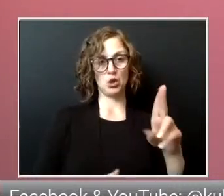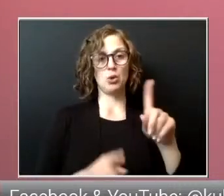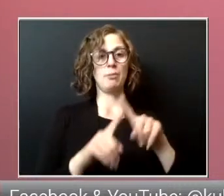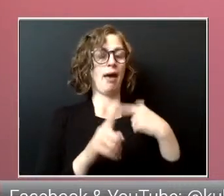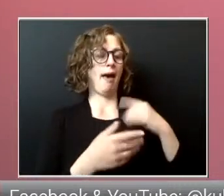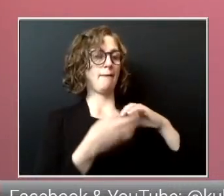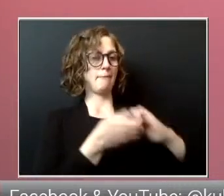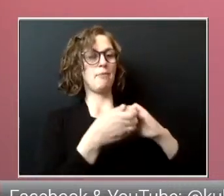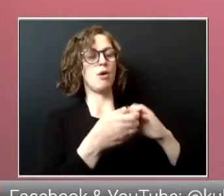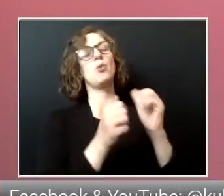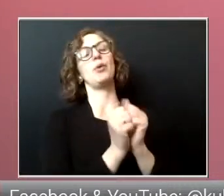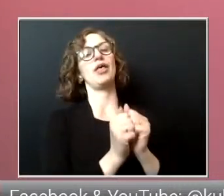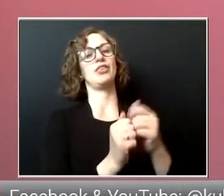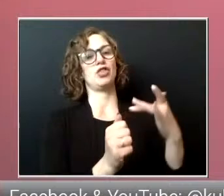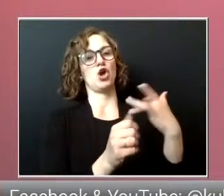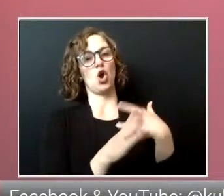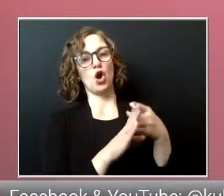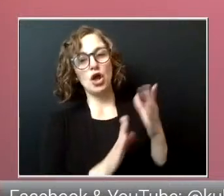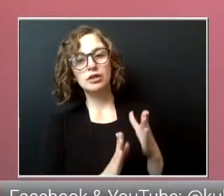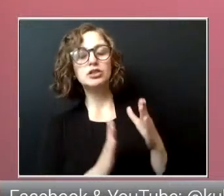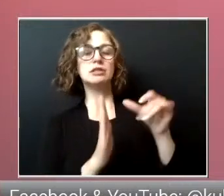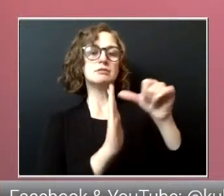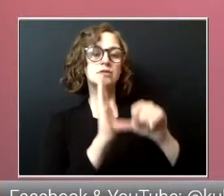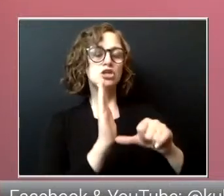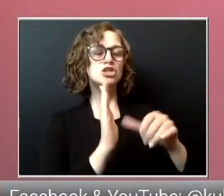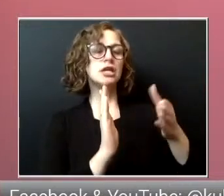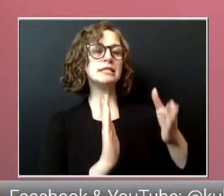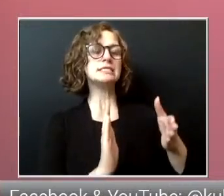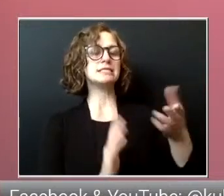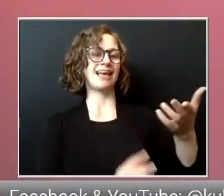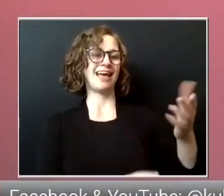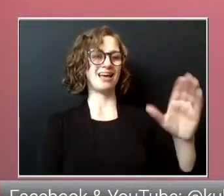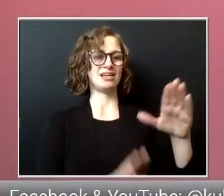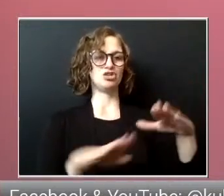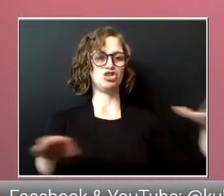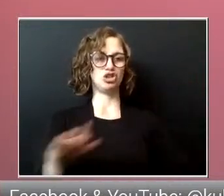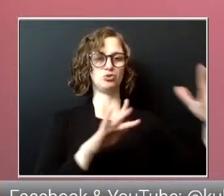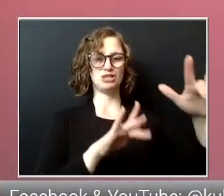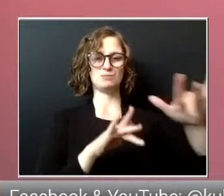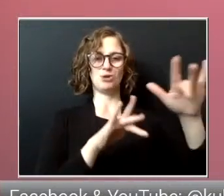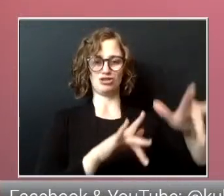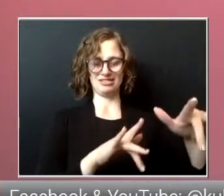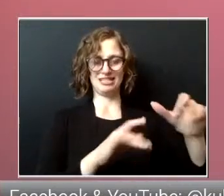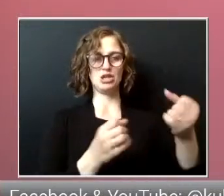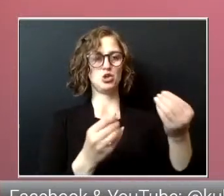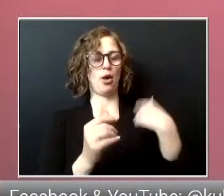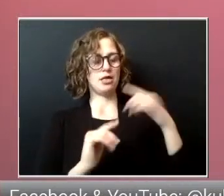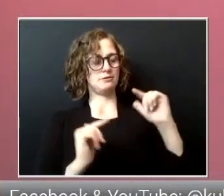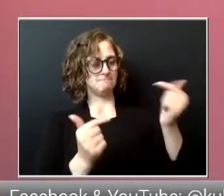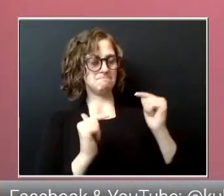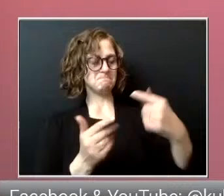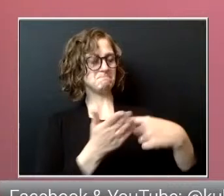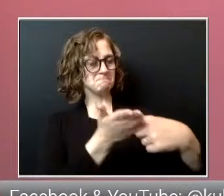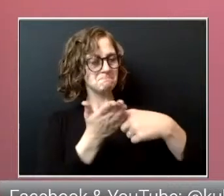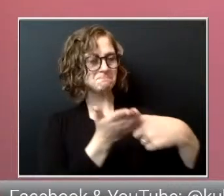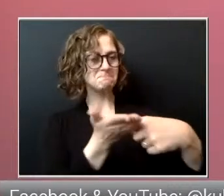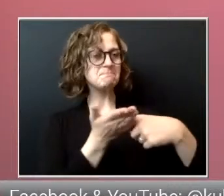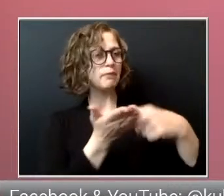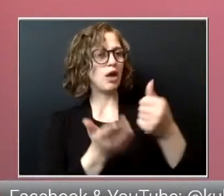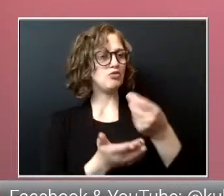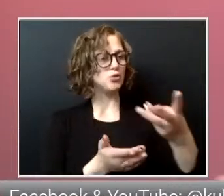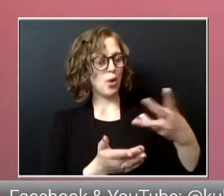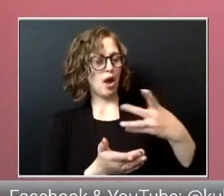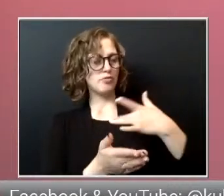cardiologists and with the surgeons at Children's Mercy. So I was in back and forth conversation with a couple of the cardiologists who